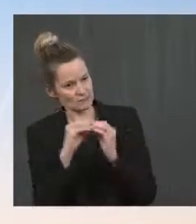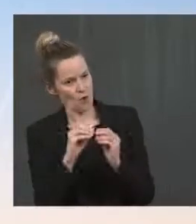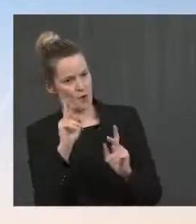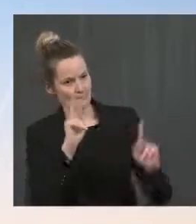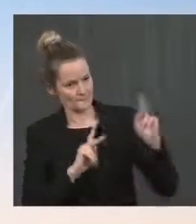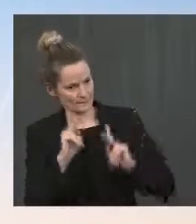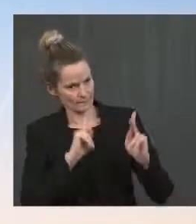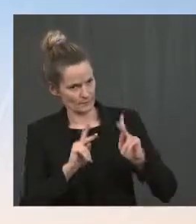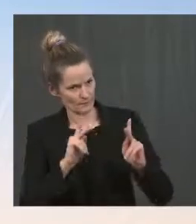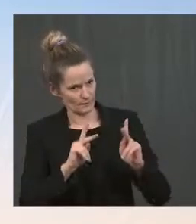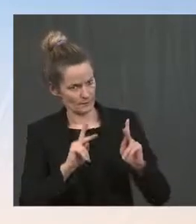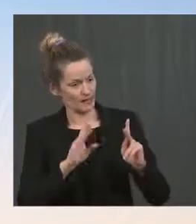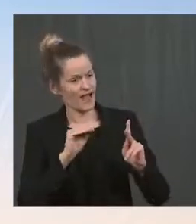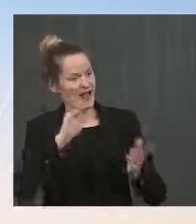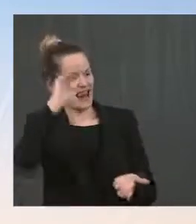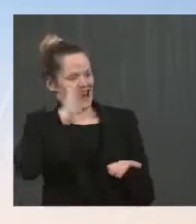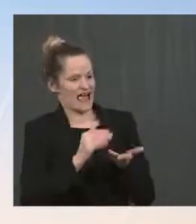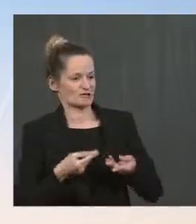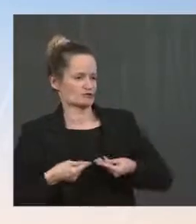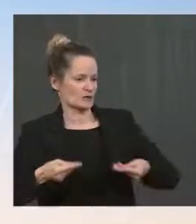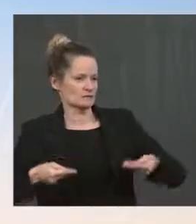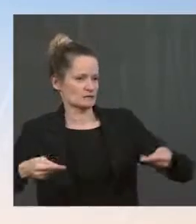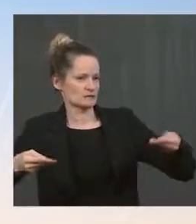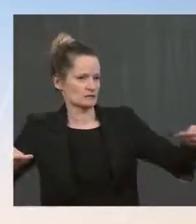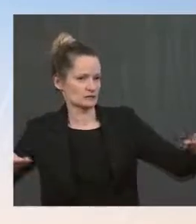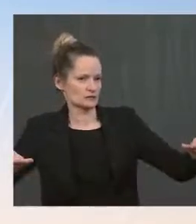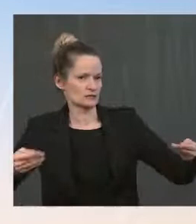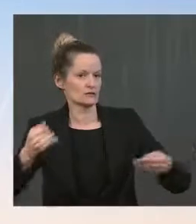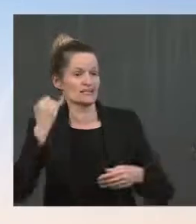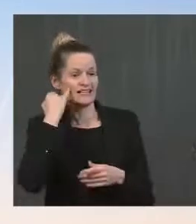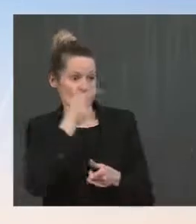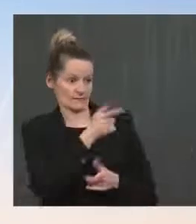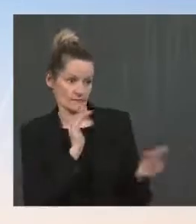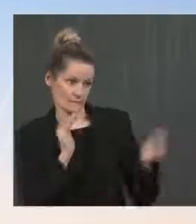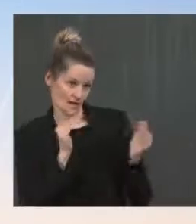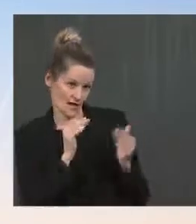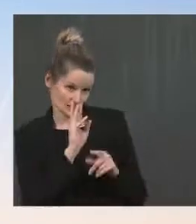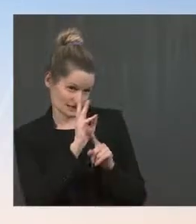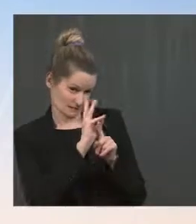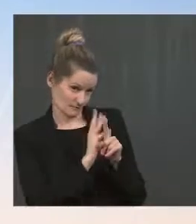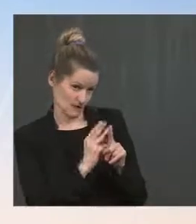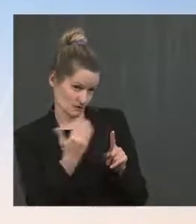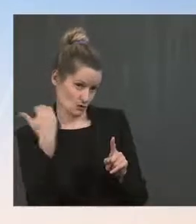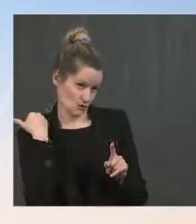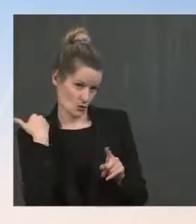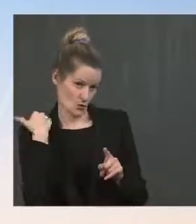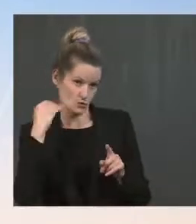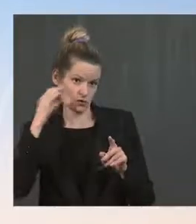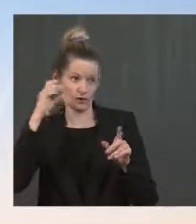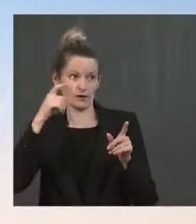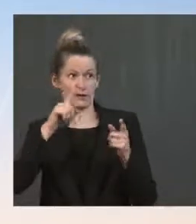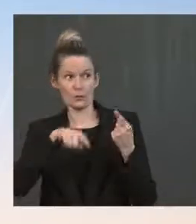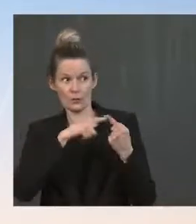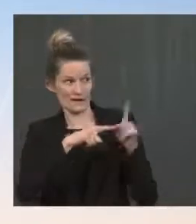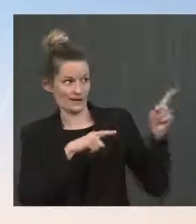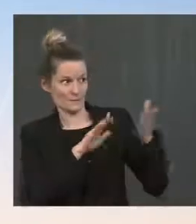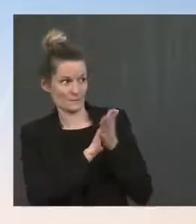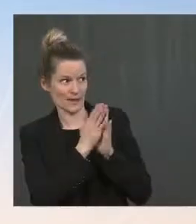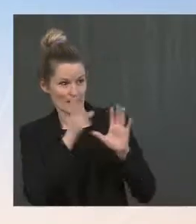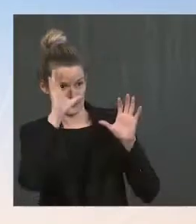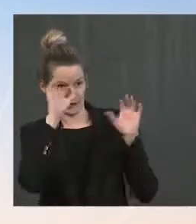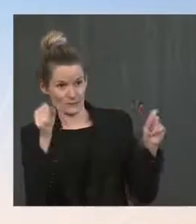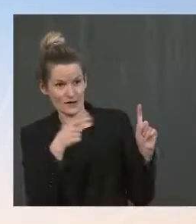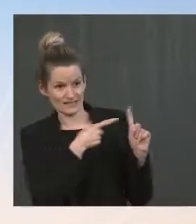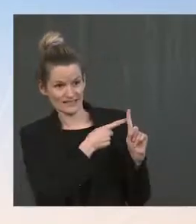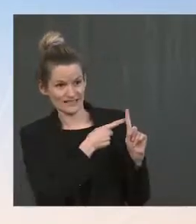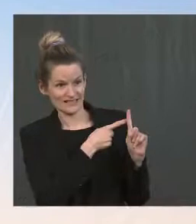compare now to 6 months ago, or when the president came into office, there were about a tiny percentage of people who were